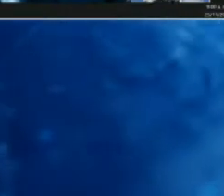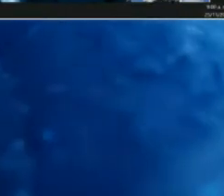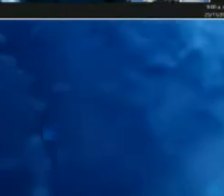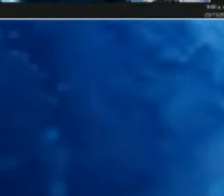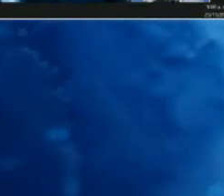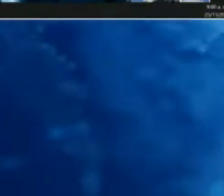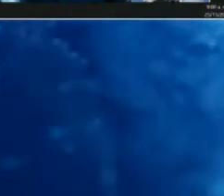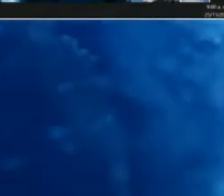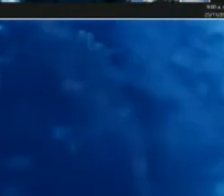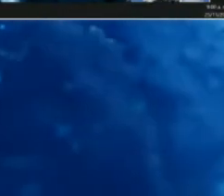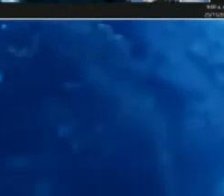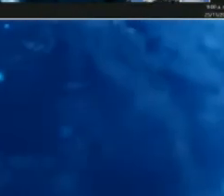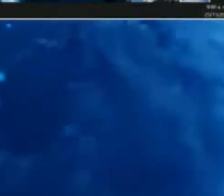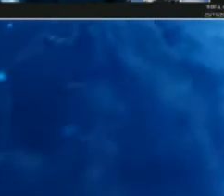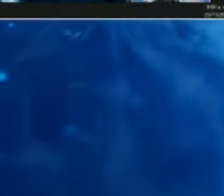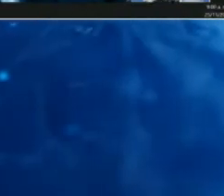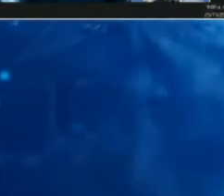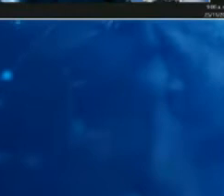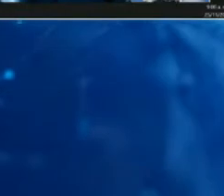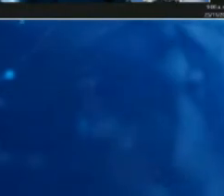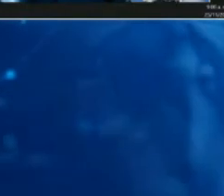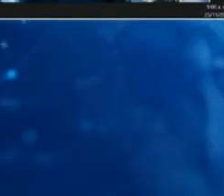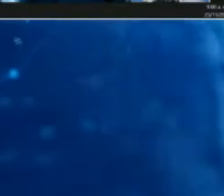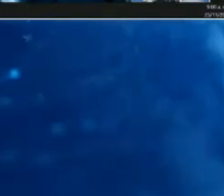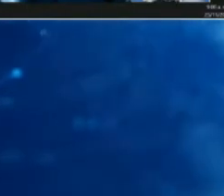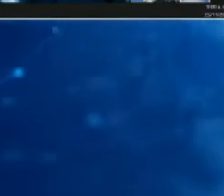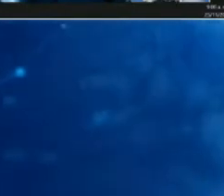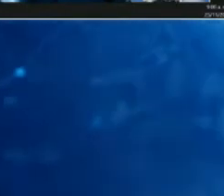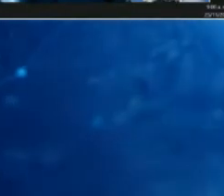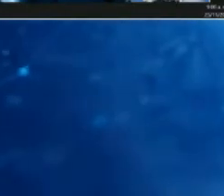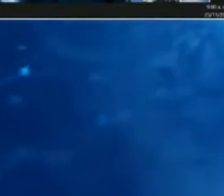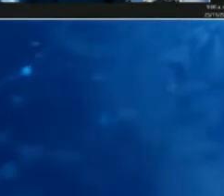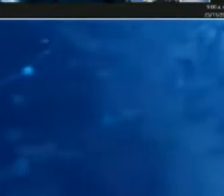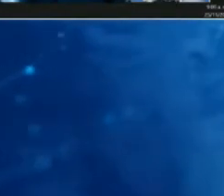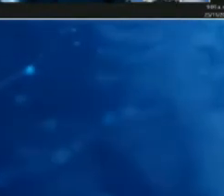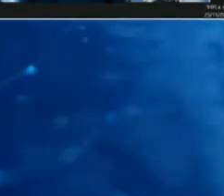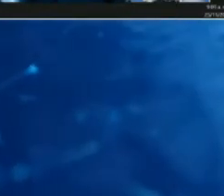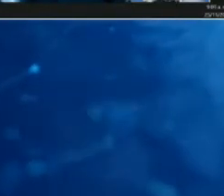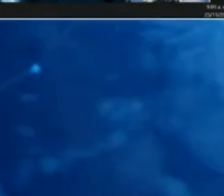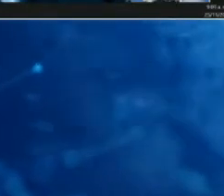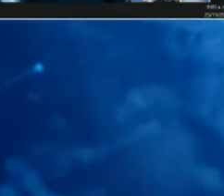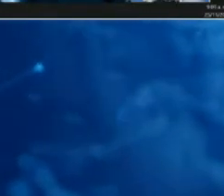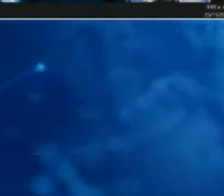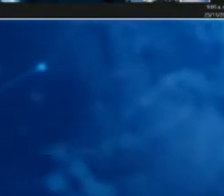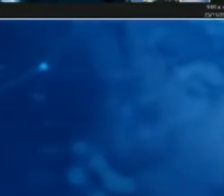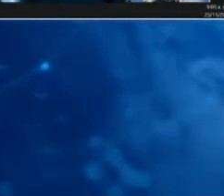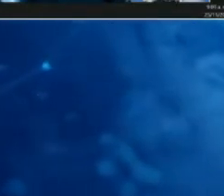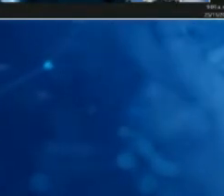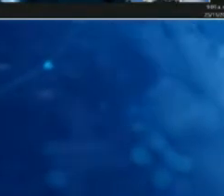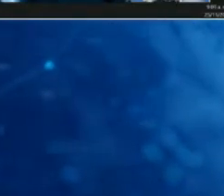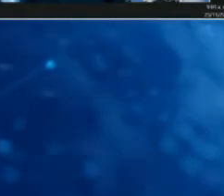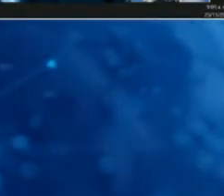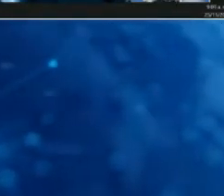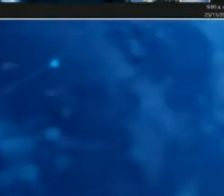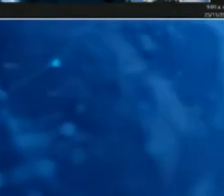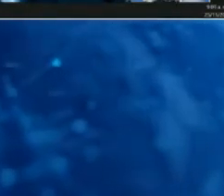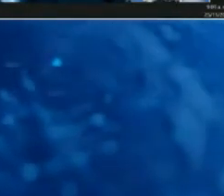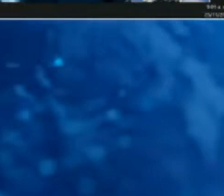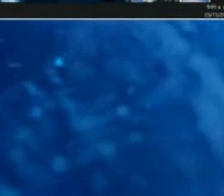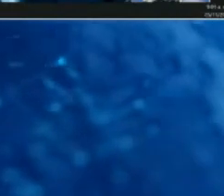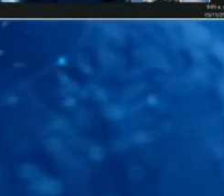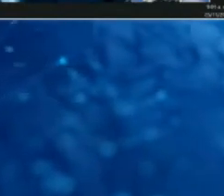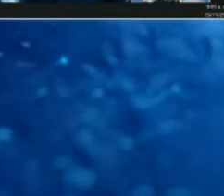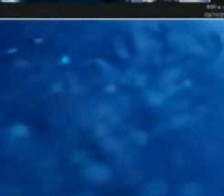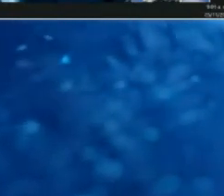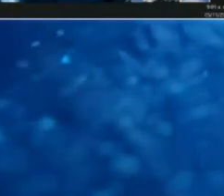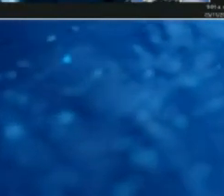from the University of the Republic in Uruguay. He specialized in telecommunications. And briefly, after he came into the ITU,